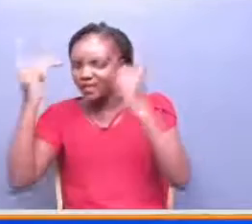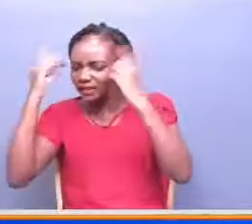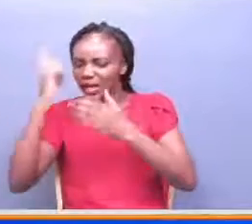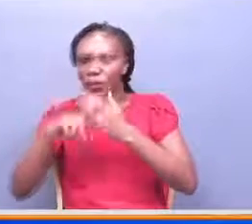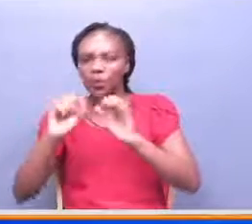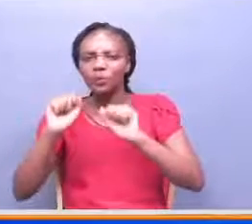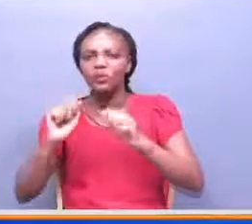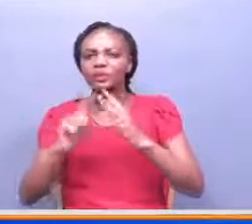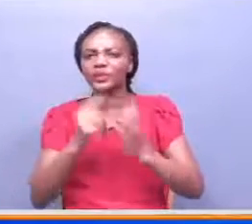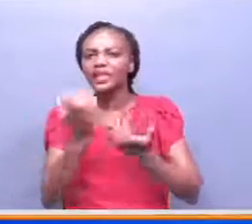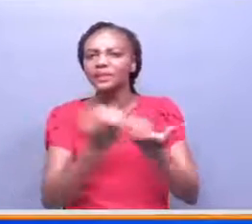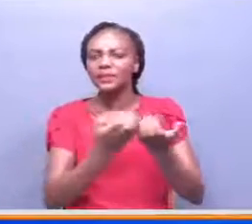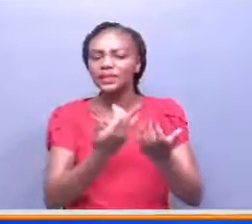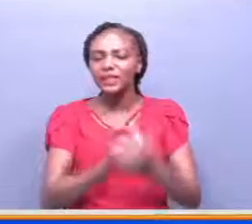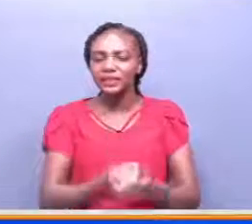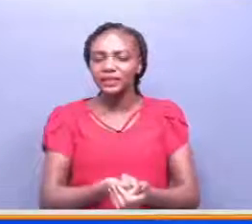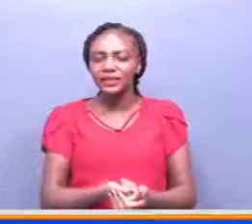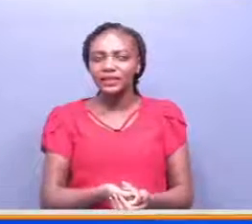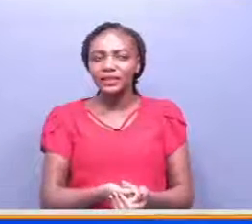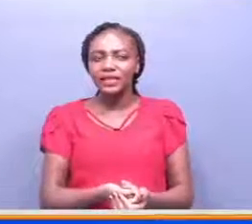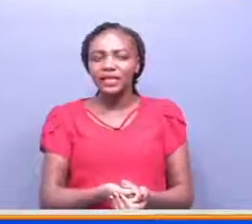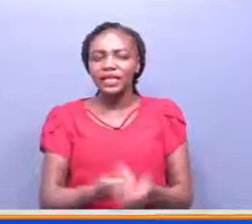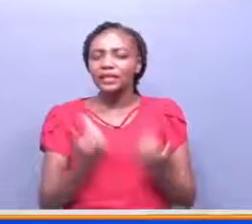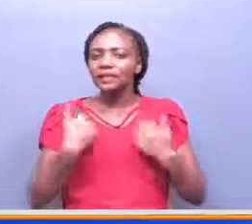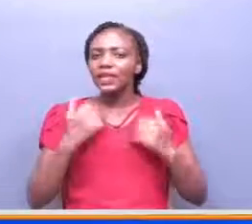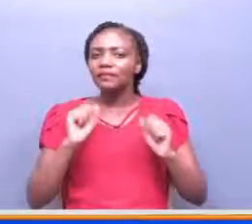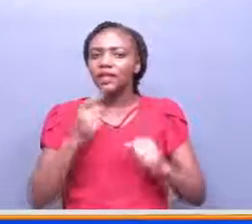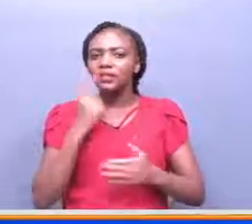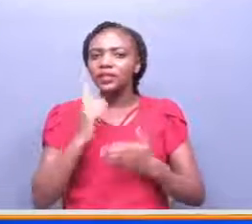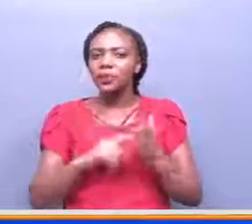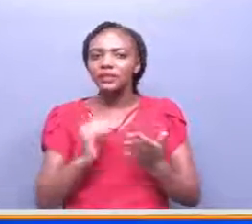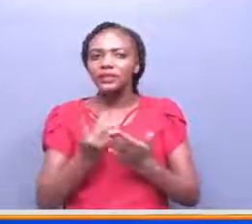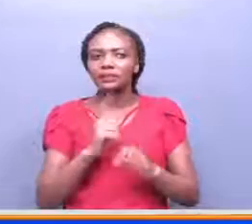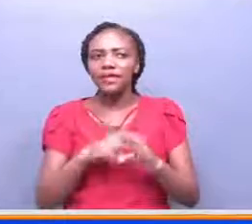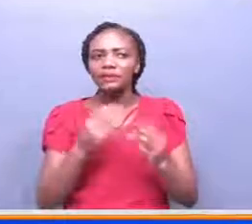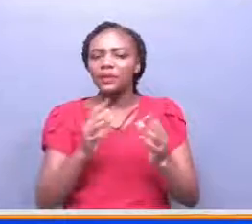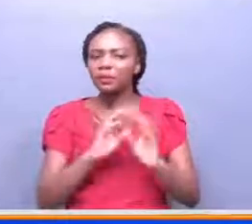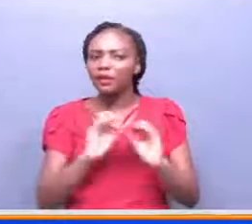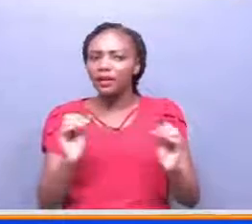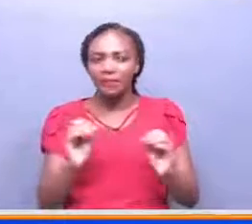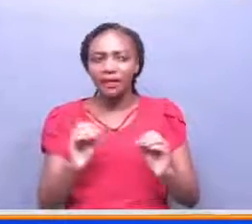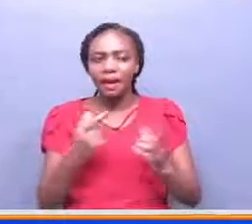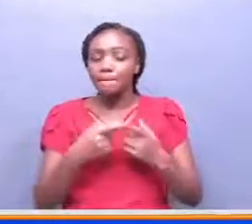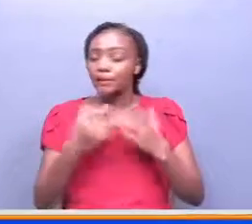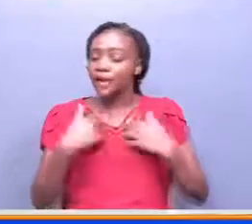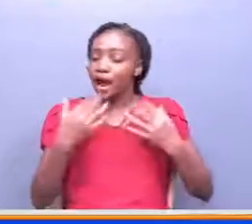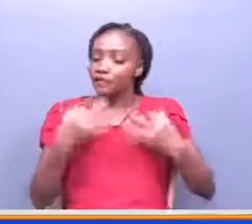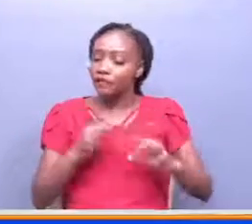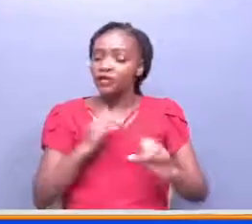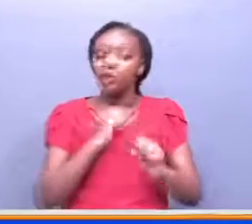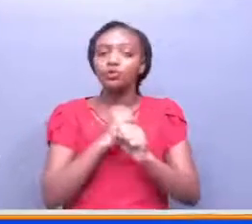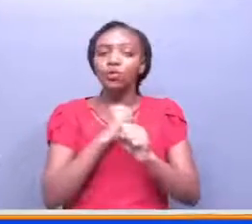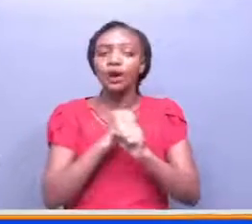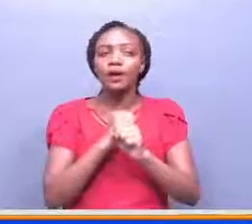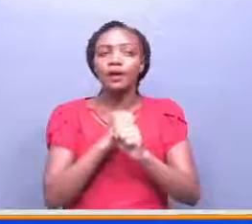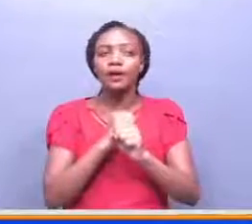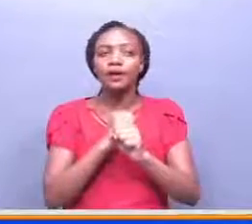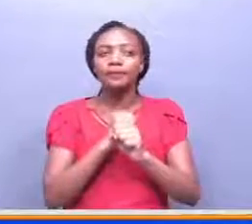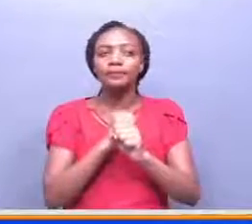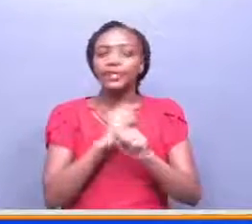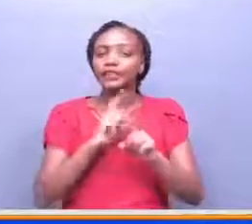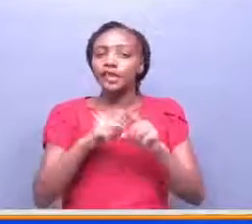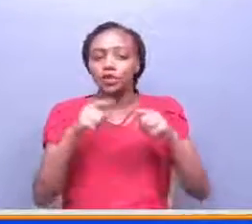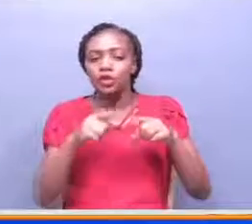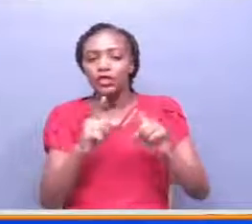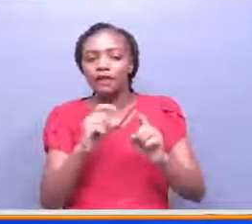inakuja nayo, hakuna employment haizi kupatia. Unaona? Ile tu freedom tu ya kufanya juu. Actually, ukiwa self-employed, unaweza fanya